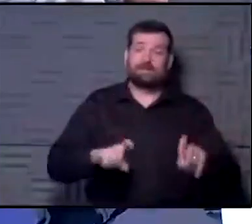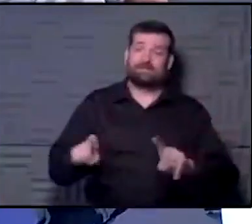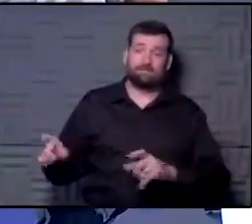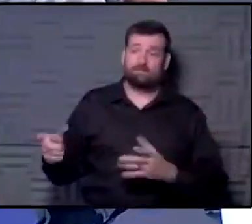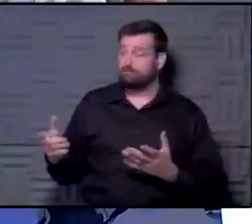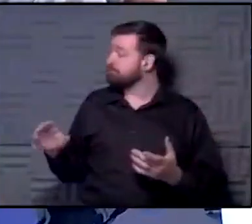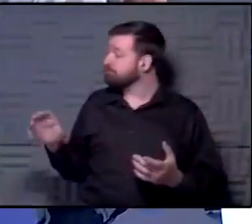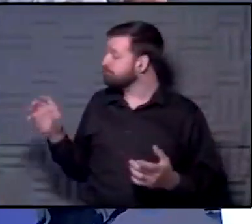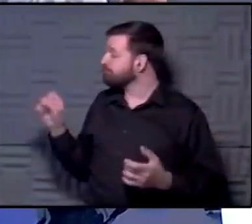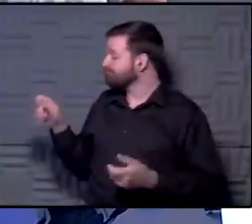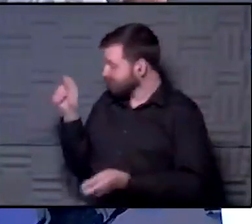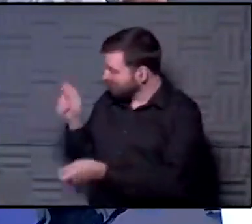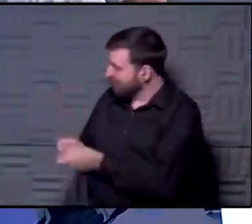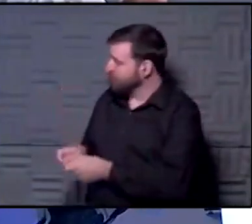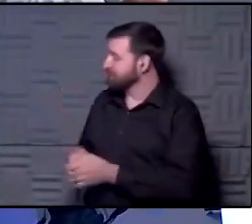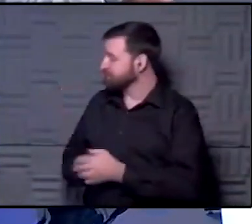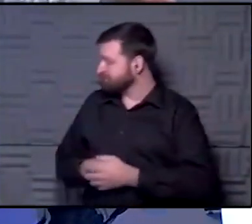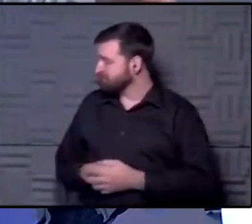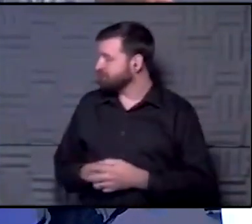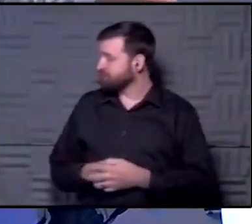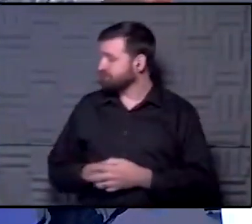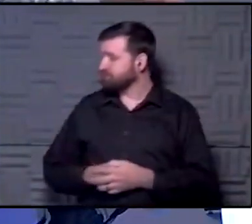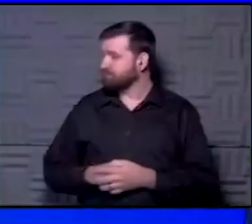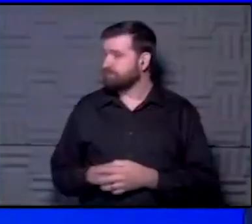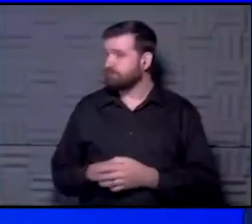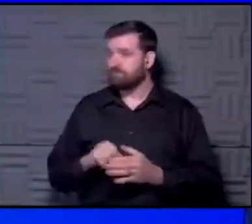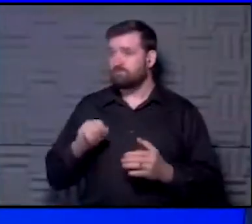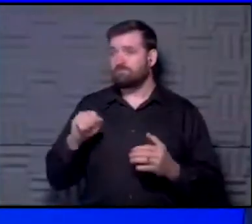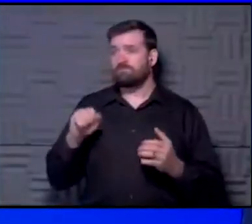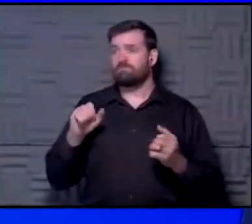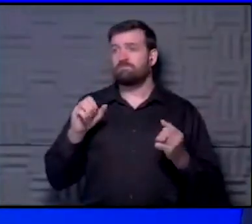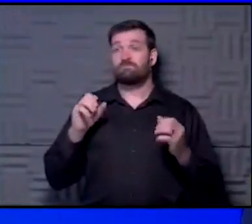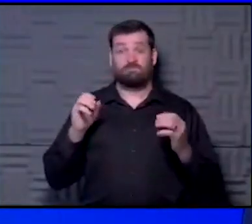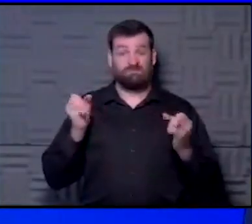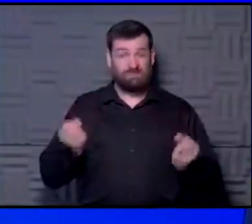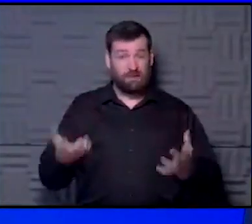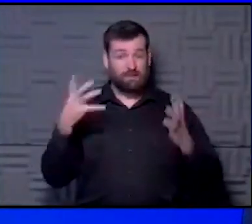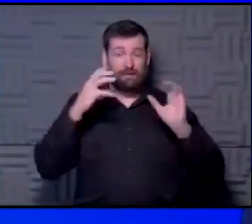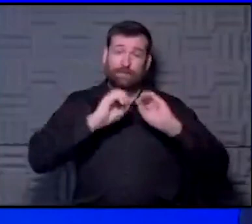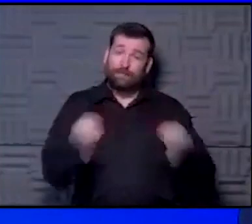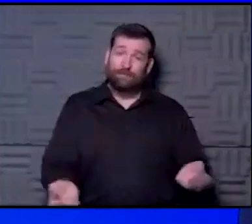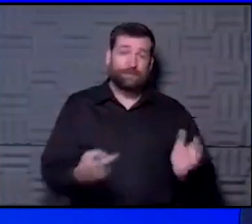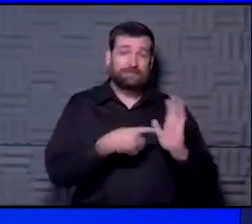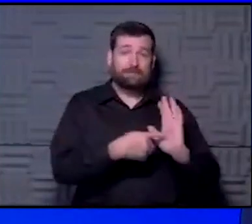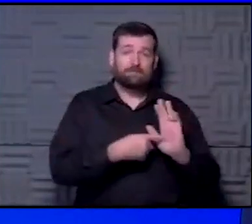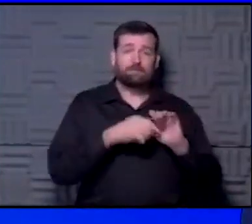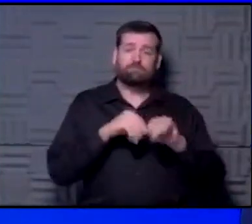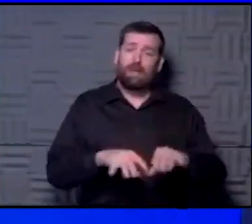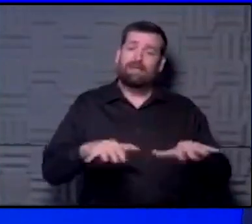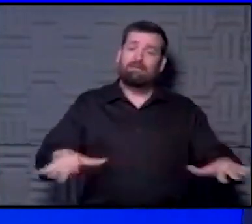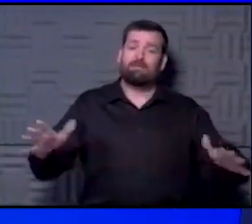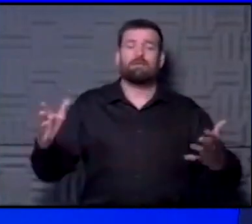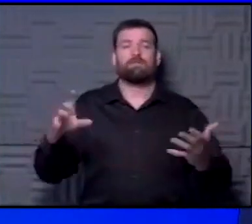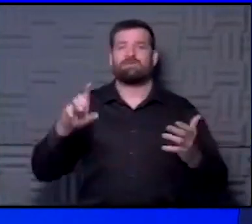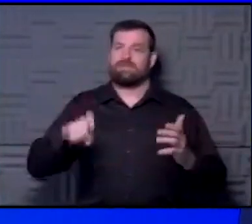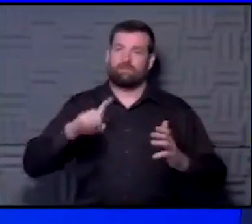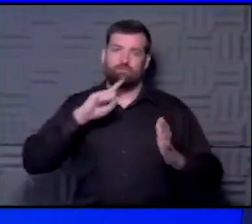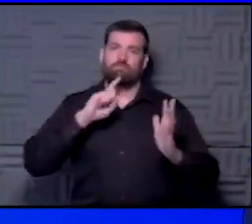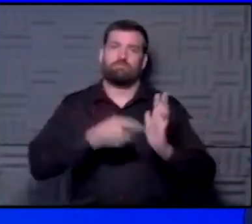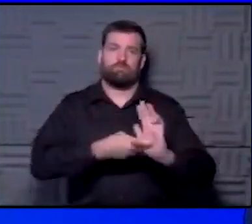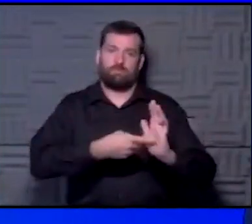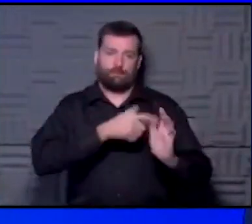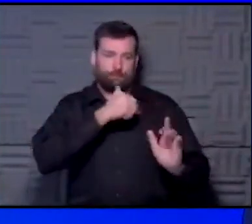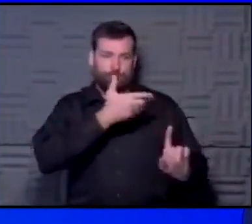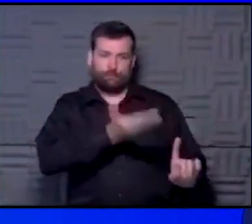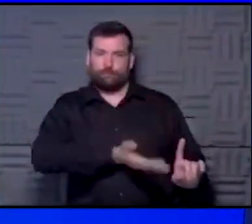Dana? Yeah, exactly. With the rates of asymptomatic spread, we need to identify who is infected, because we